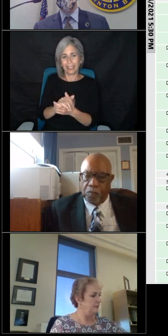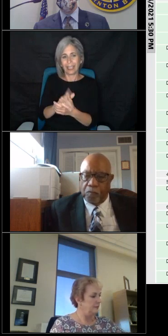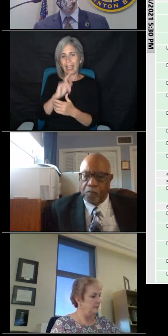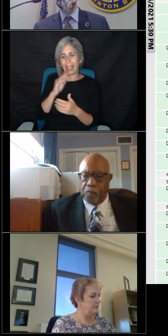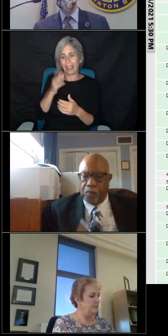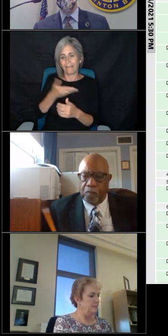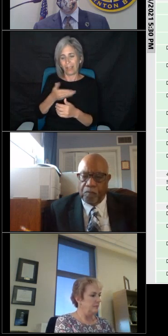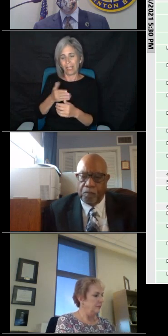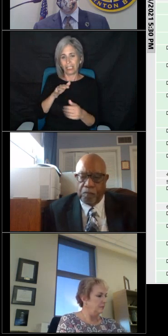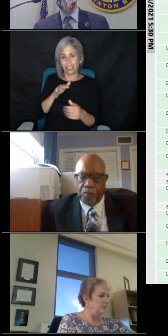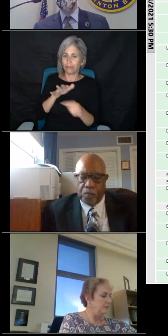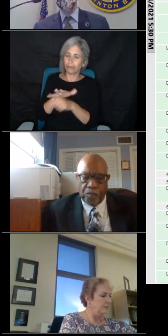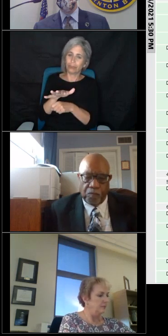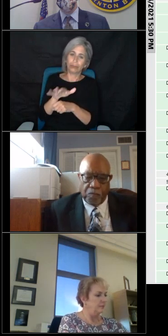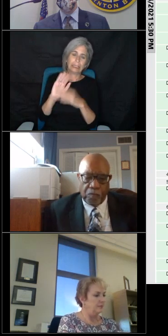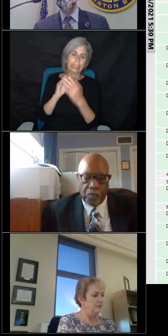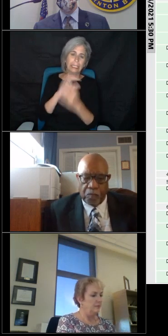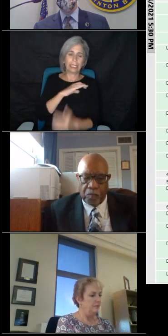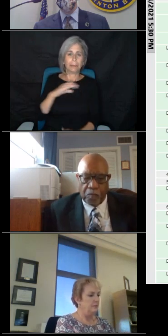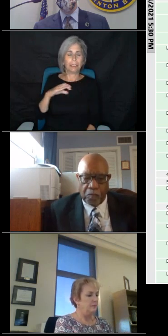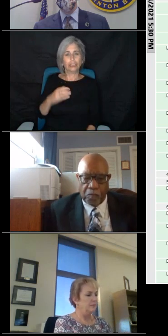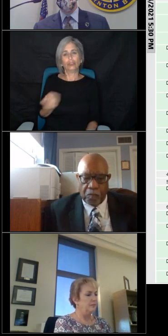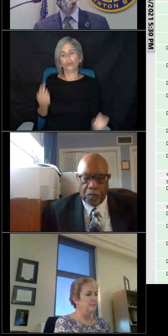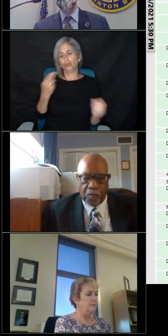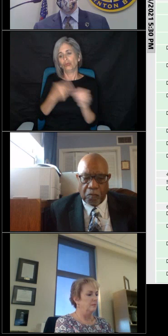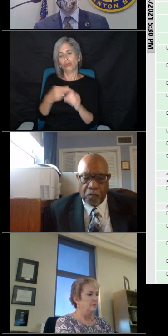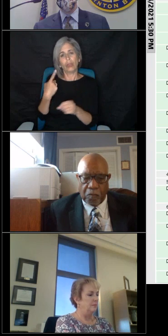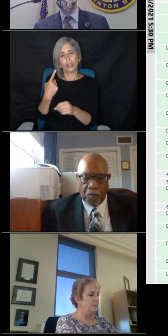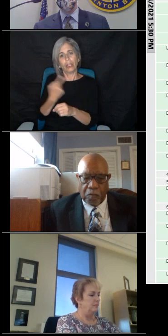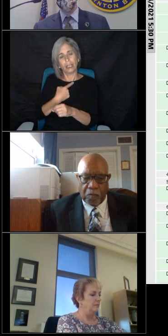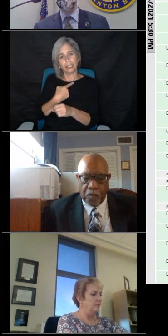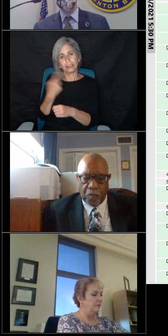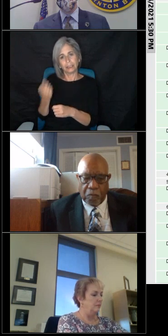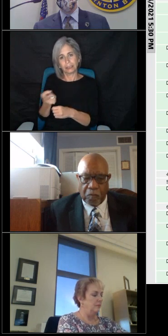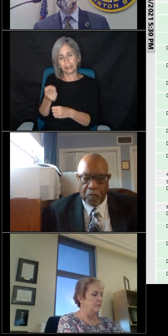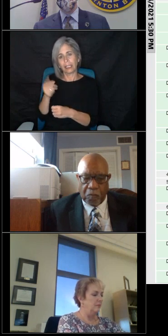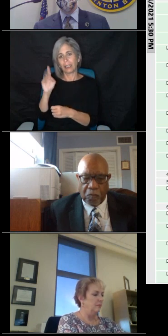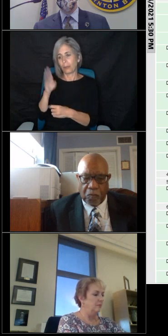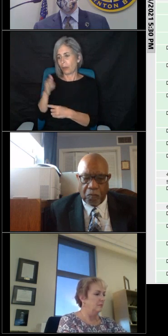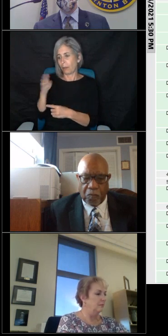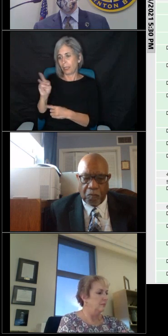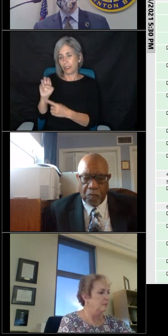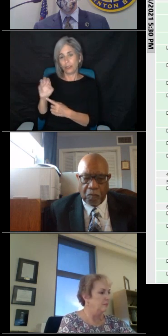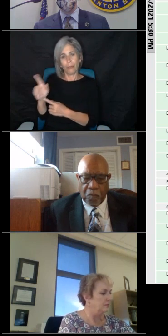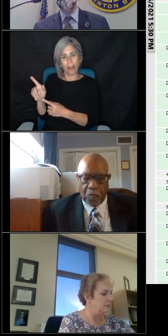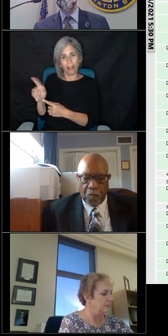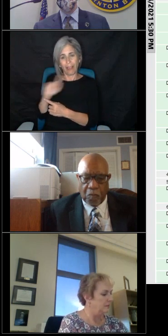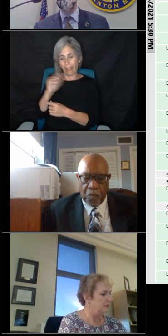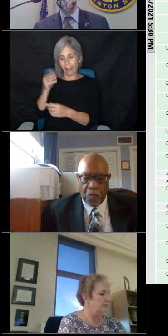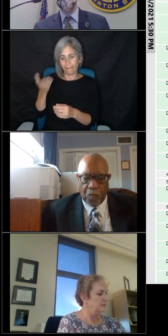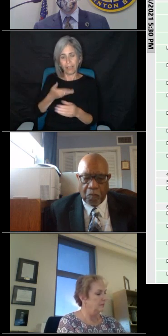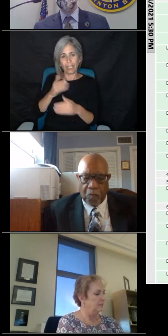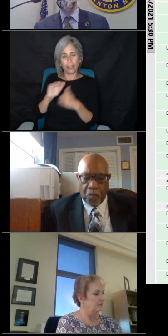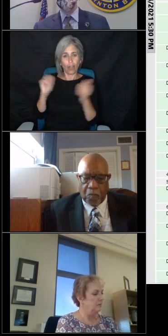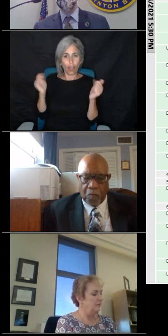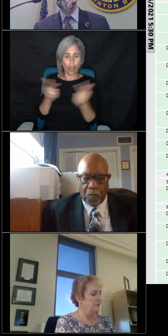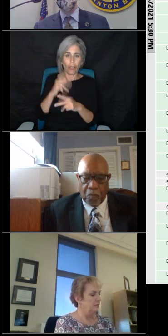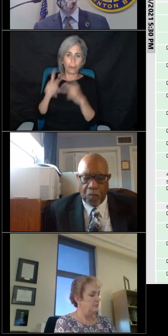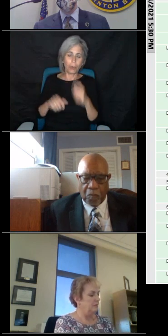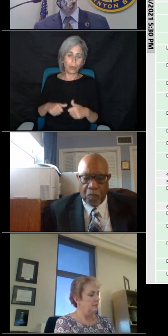invite the entire city commission to join us there at the Boynton Beach Mall. I invite all the residents